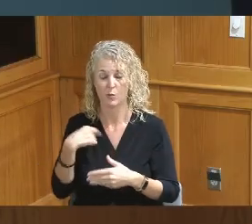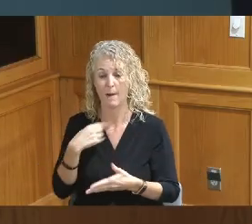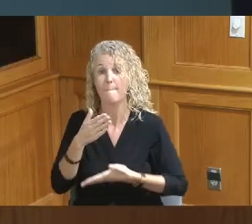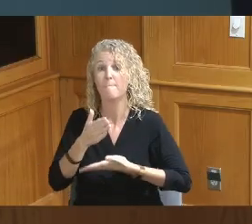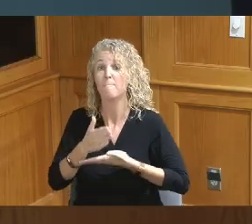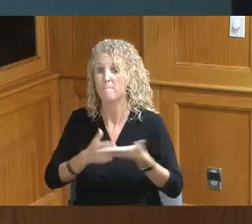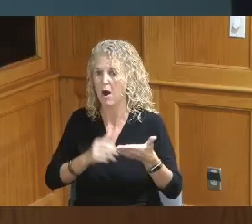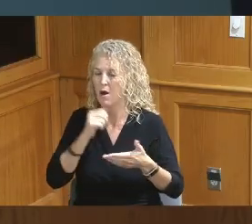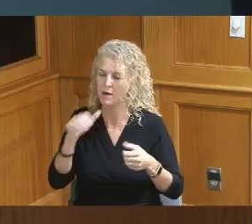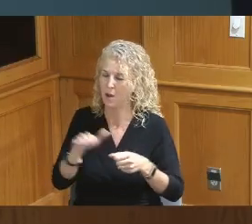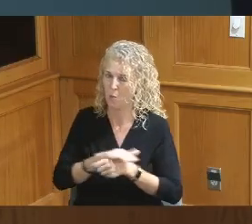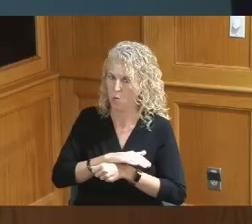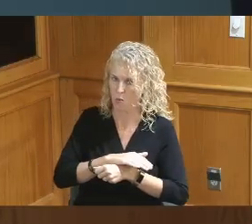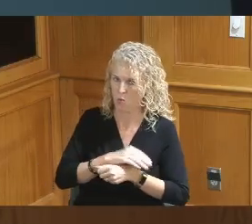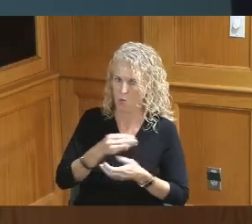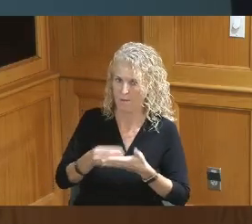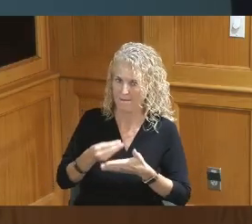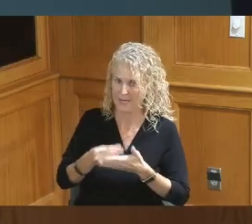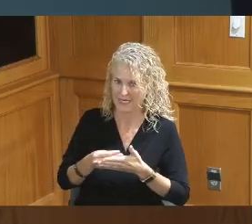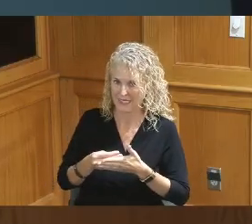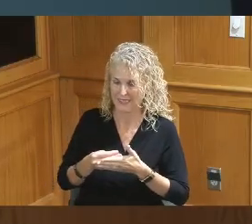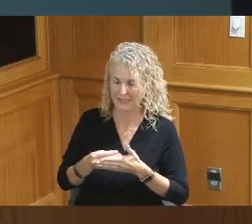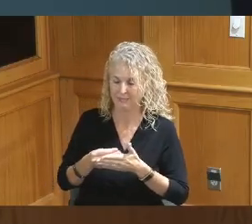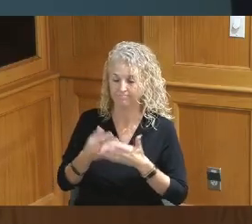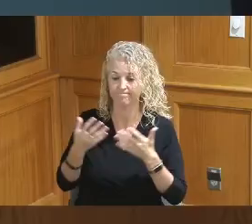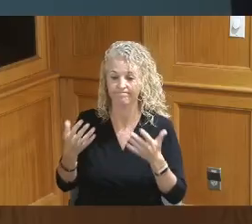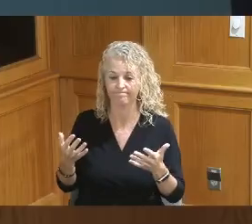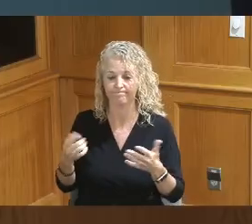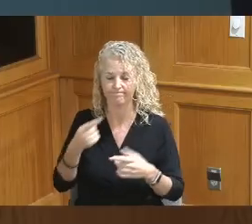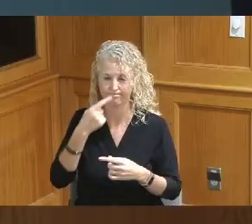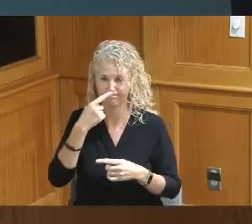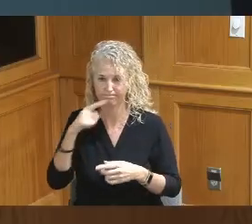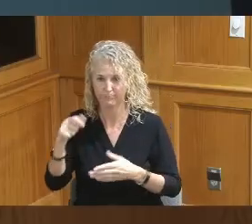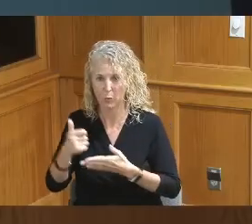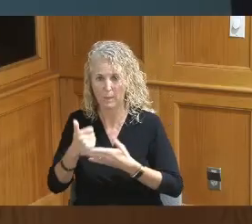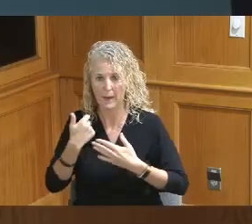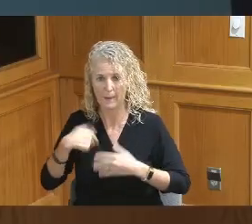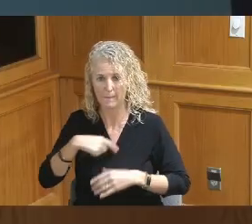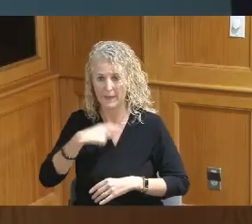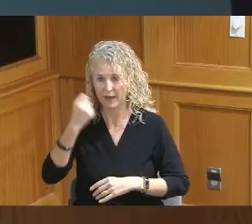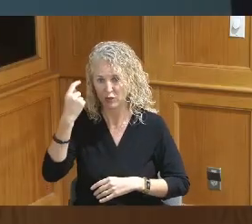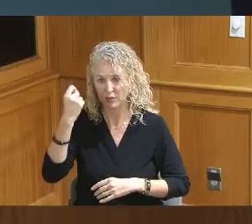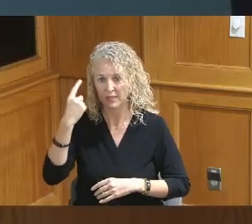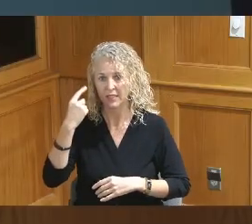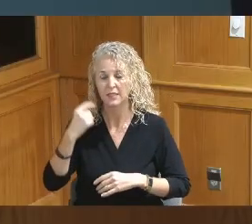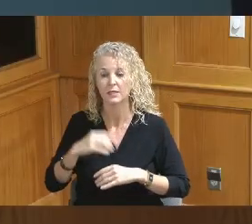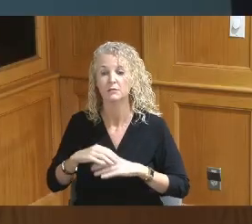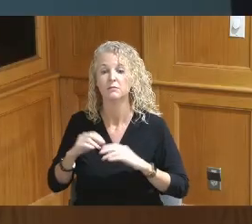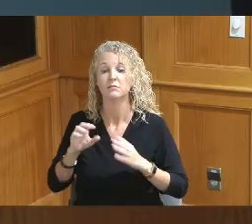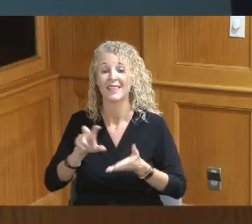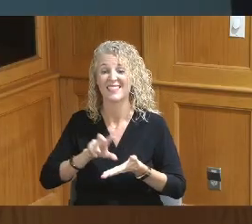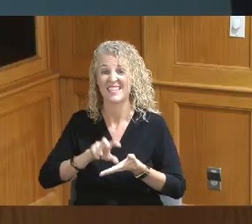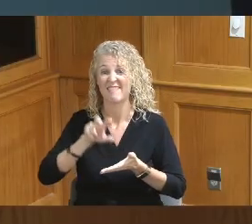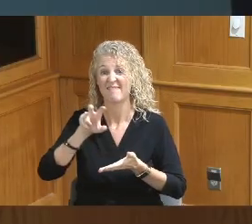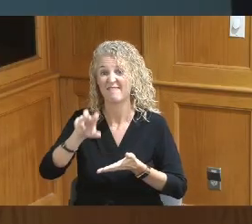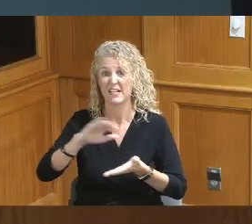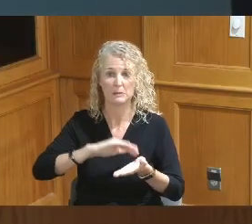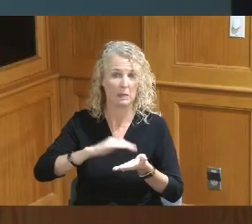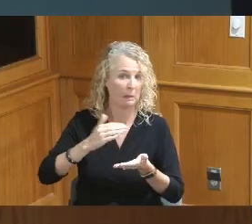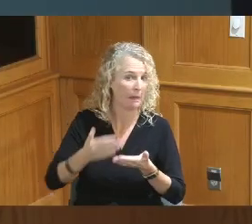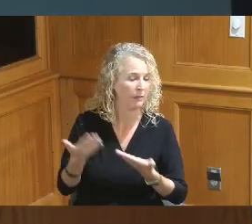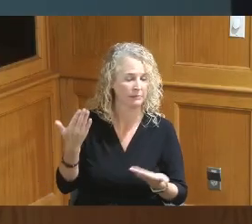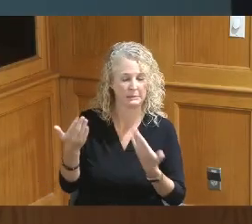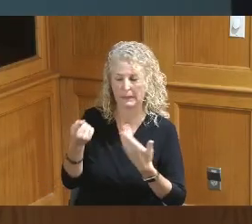financial stack for whatever the projects are that we're doing. Can you help us understand what the investment amount, I don't know if you know